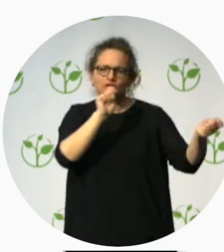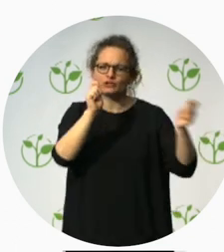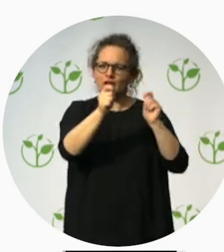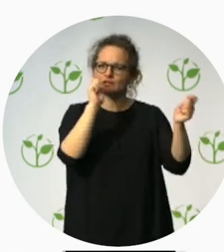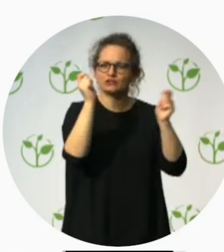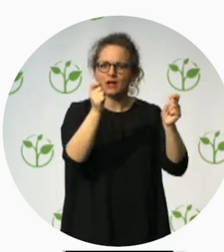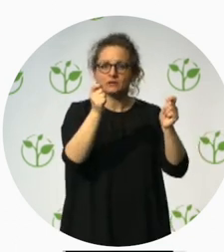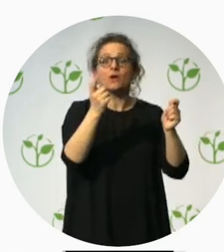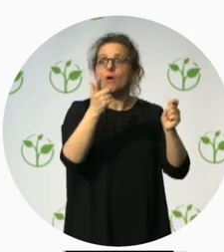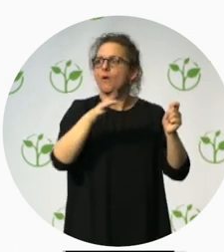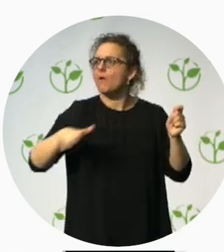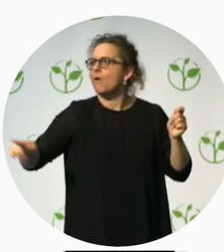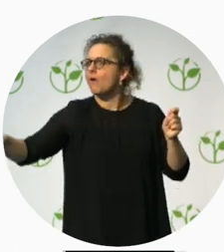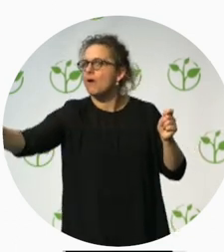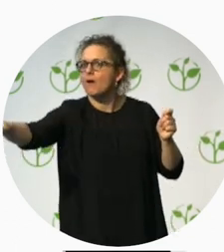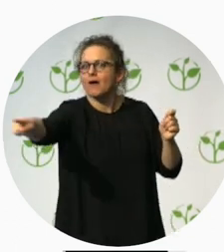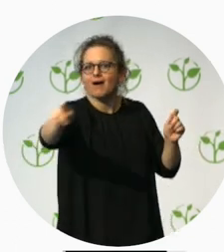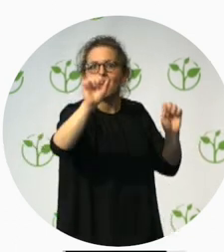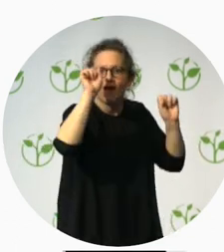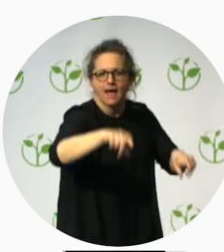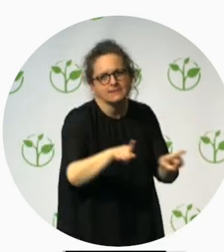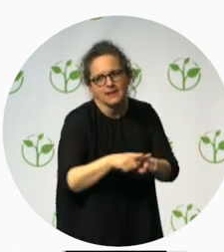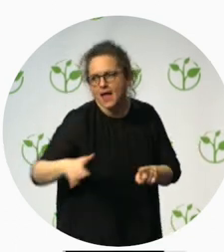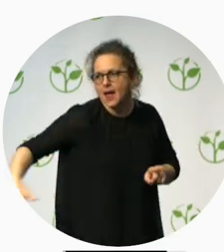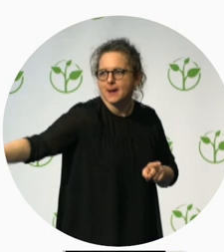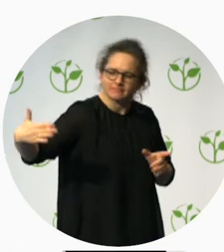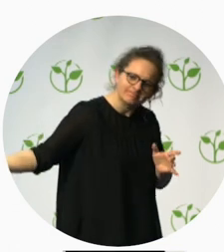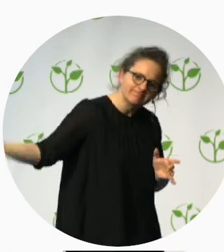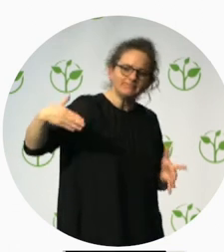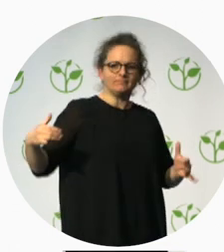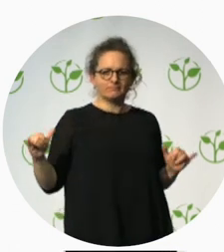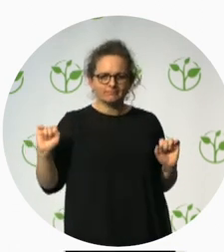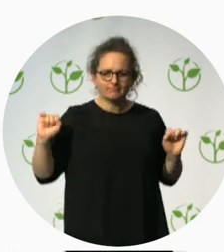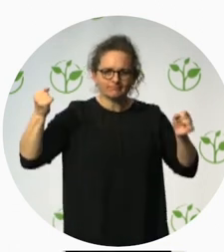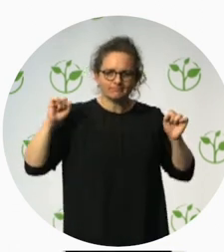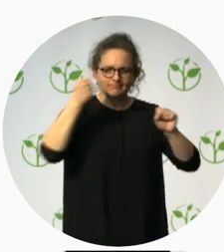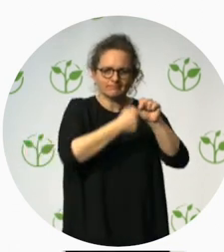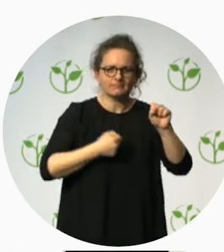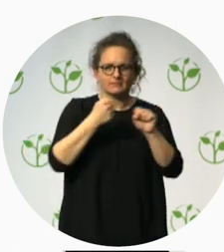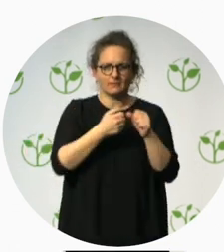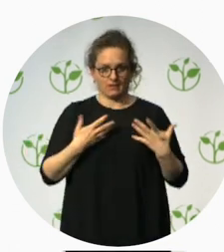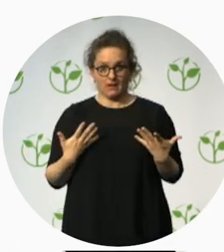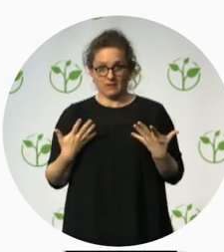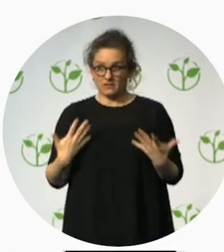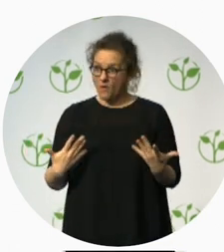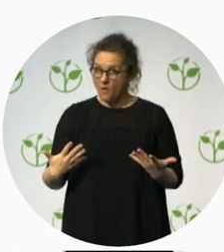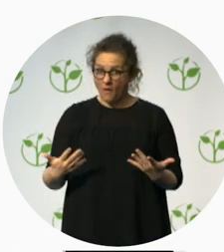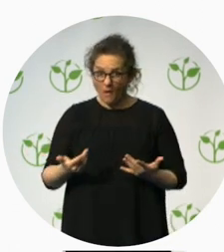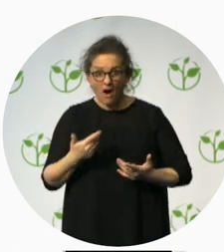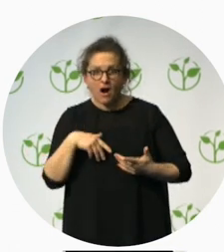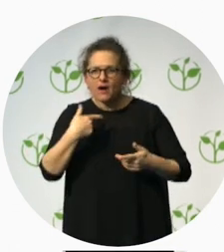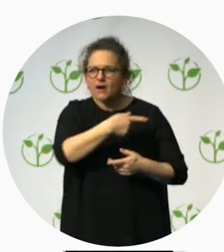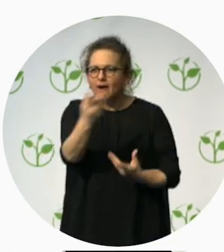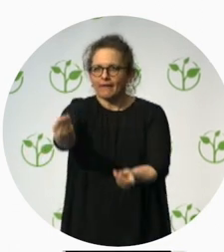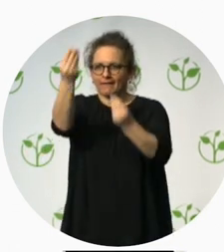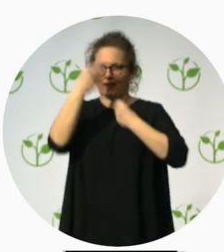something. So I want to encourage us all to take this energy today and go back home and